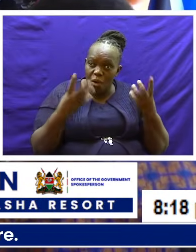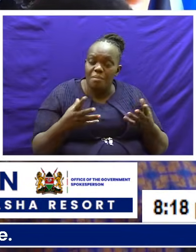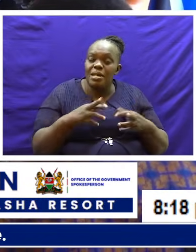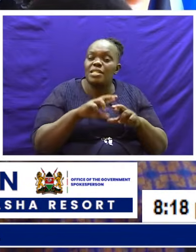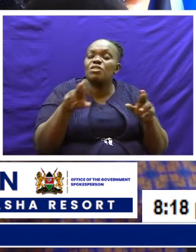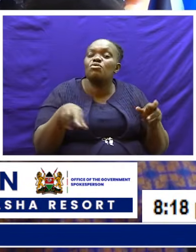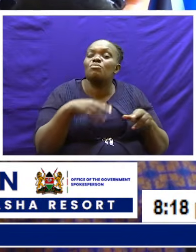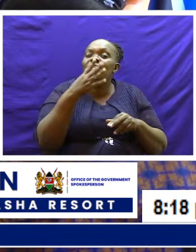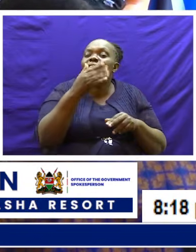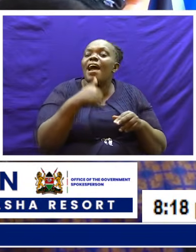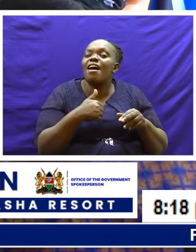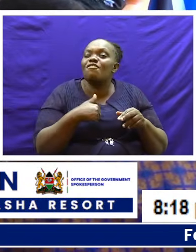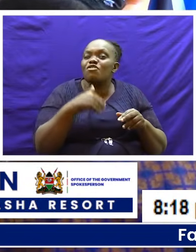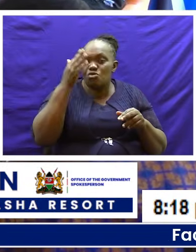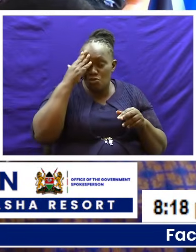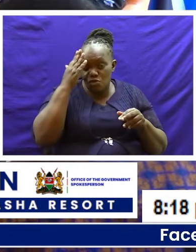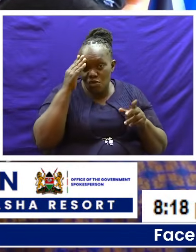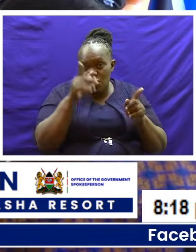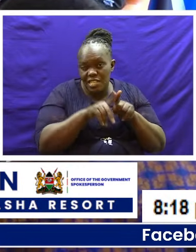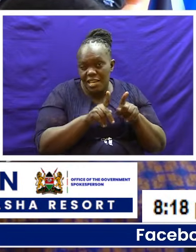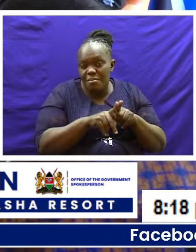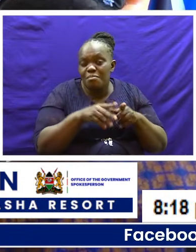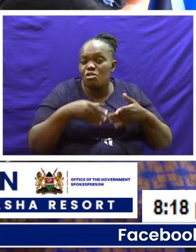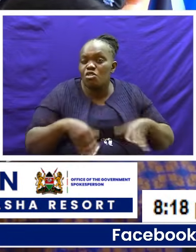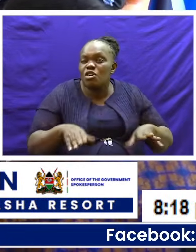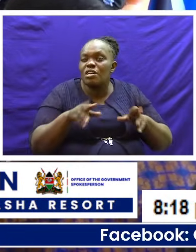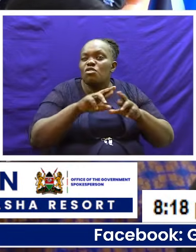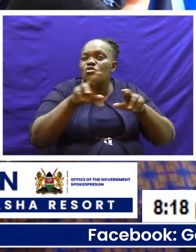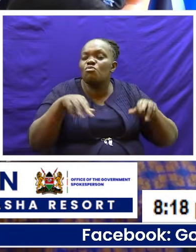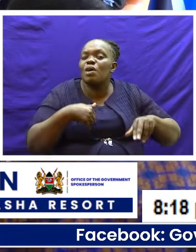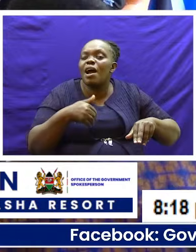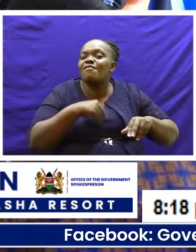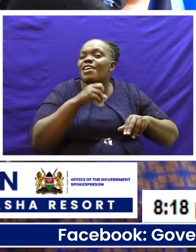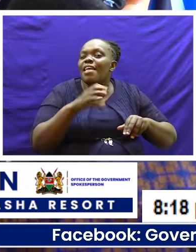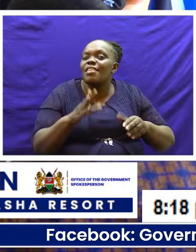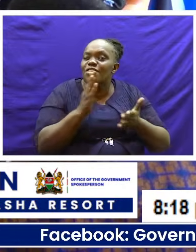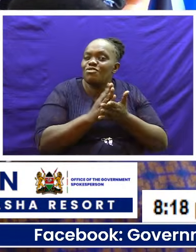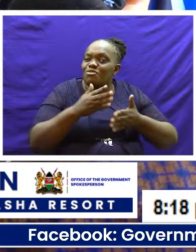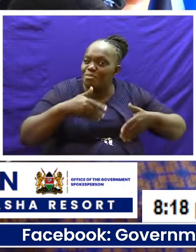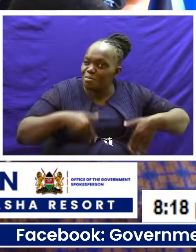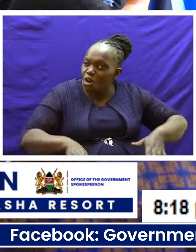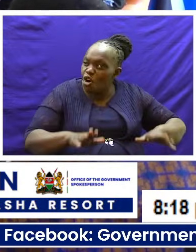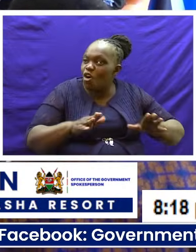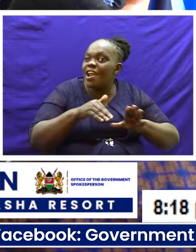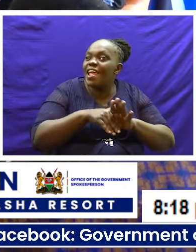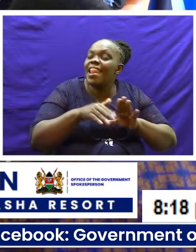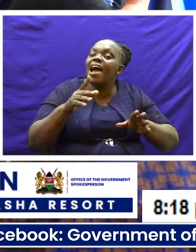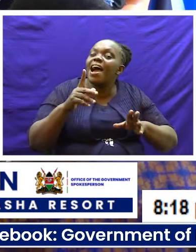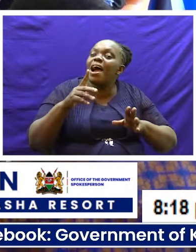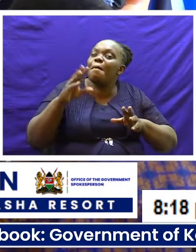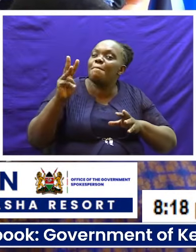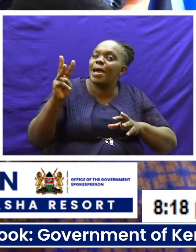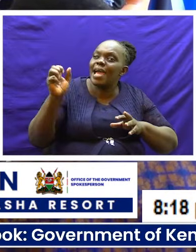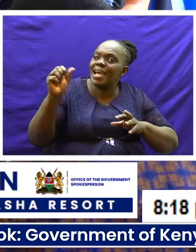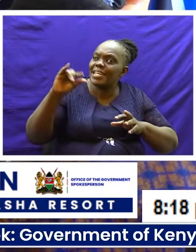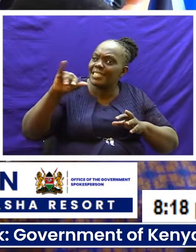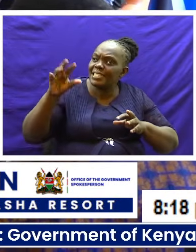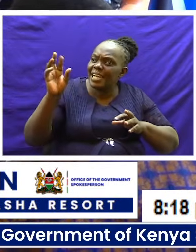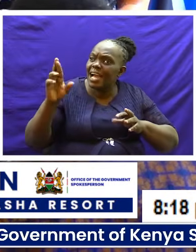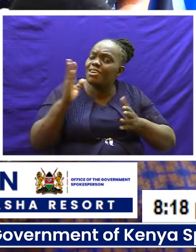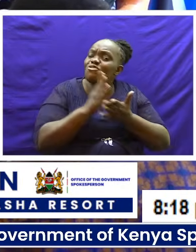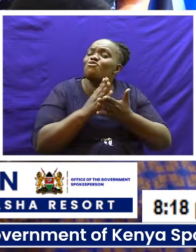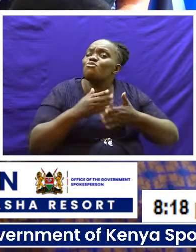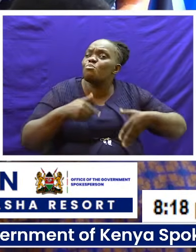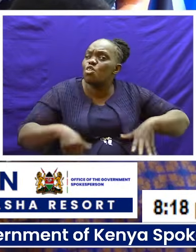available? You know, even when Jesus Christ was being born, there was no room. That's why he had to be born in a manger, you know. And he was born, you know, you could